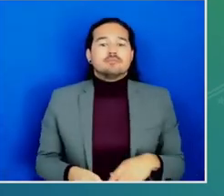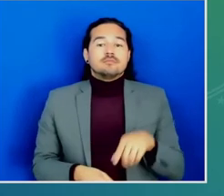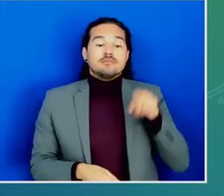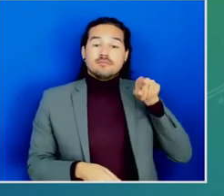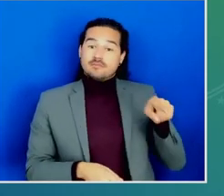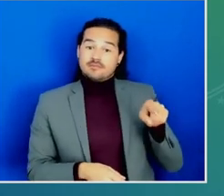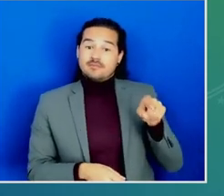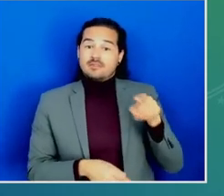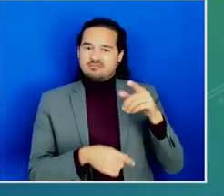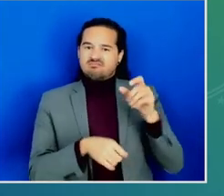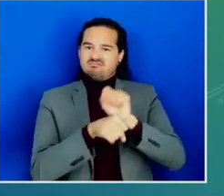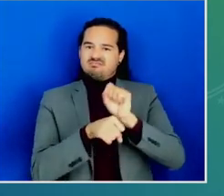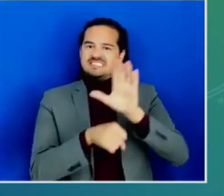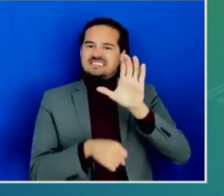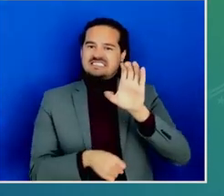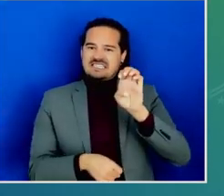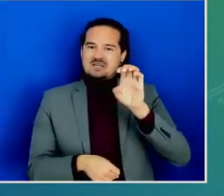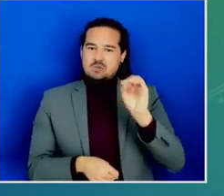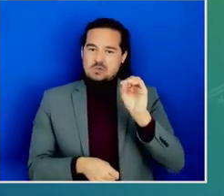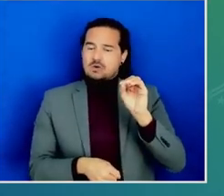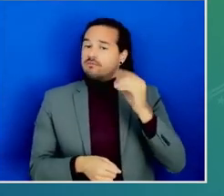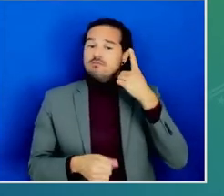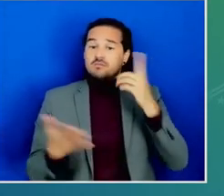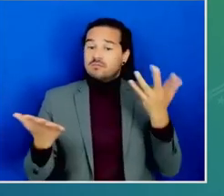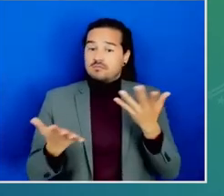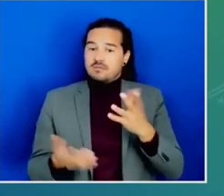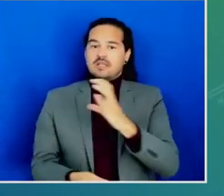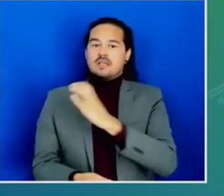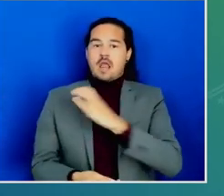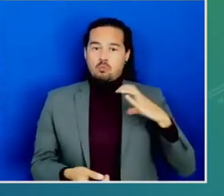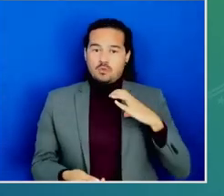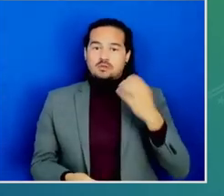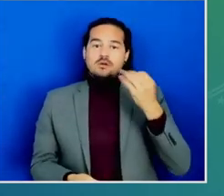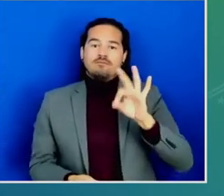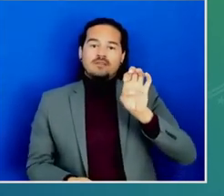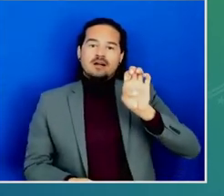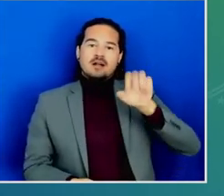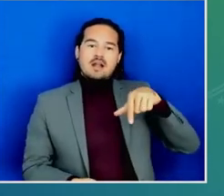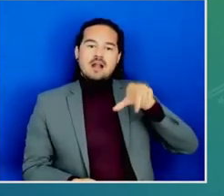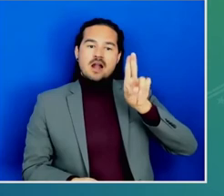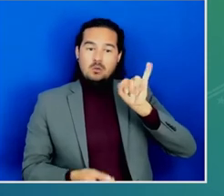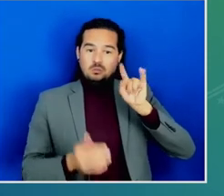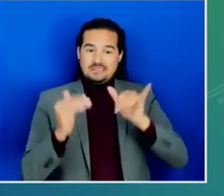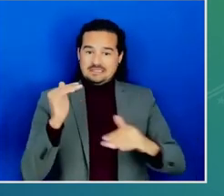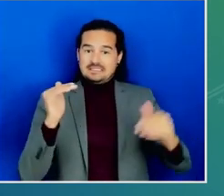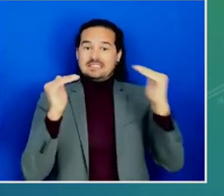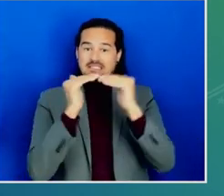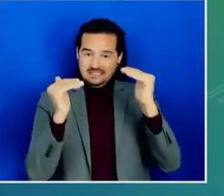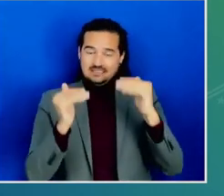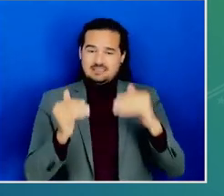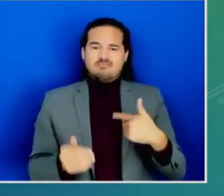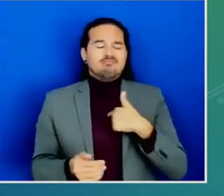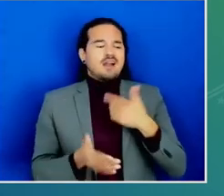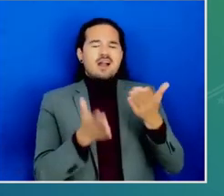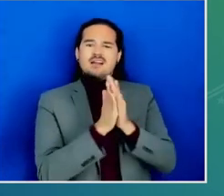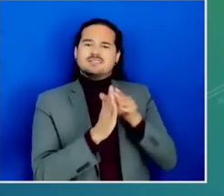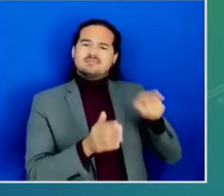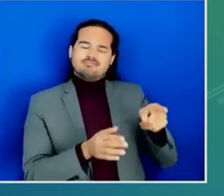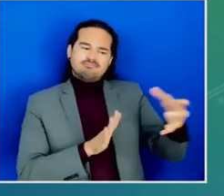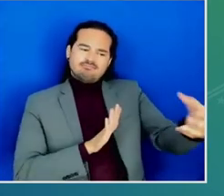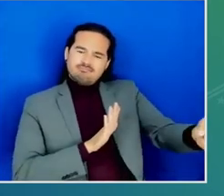Chair of CEO, Council of Economic Quality, I'm asking her to coordinate our environmental efforts across the entire federal government